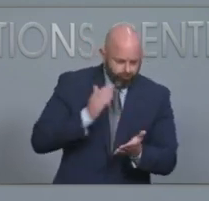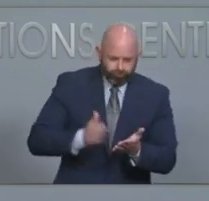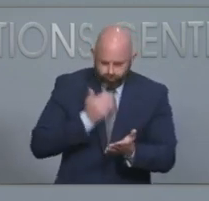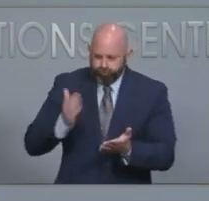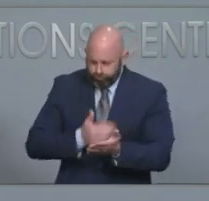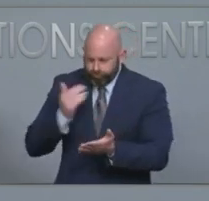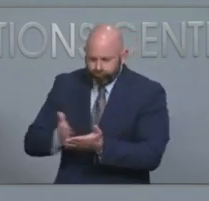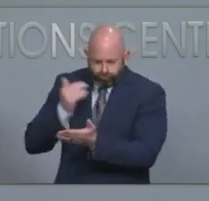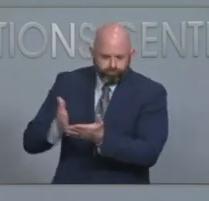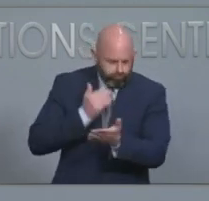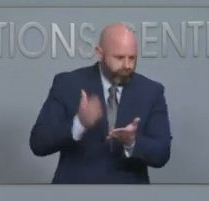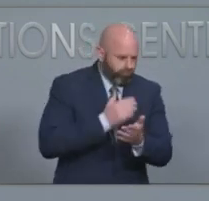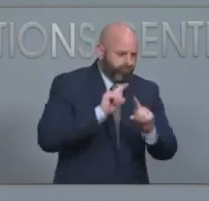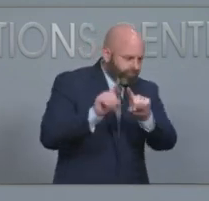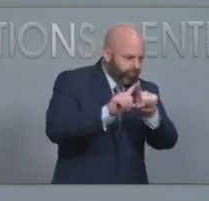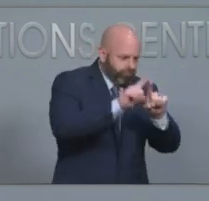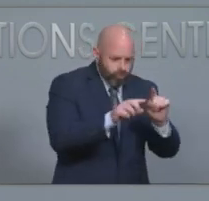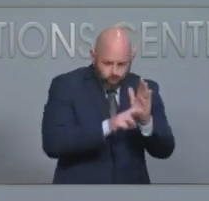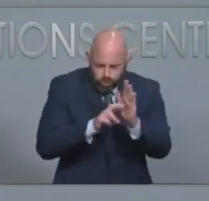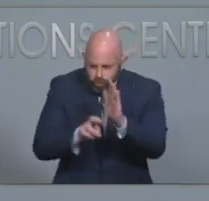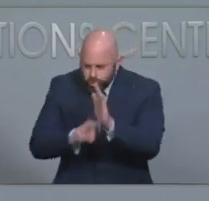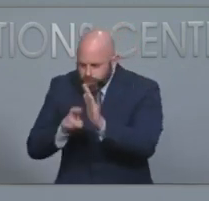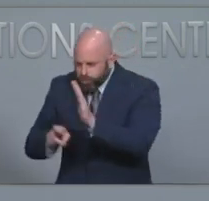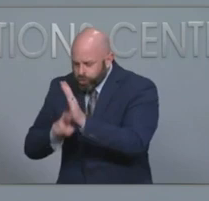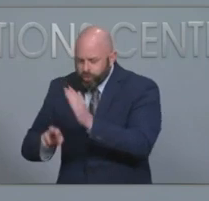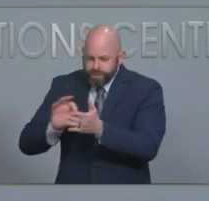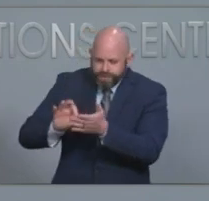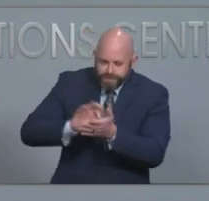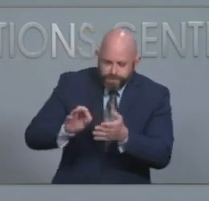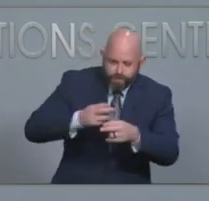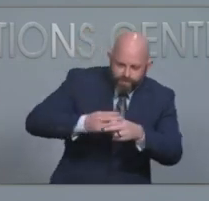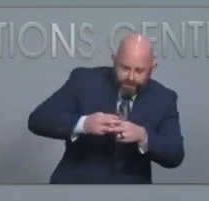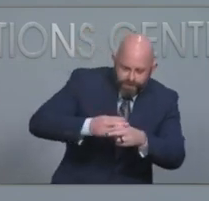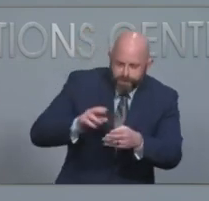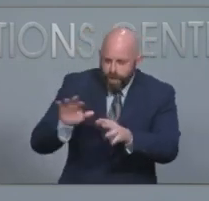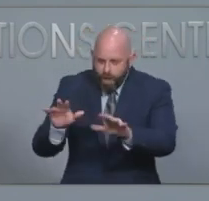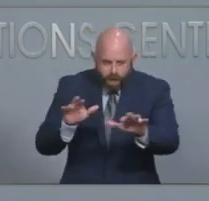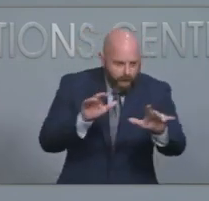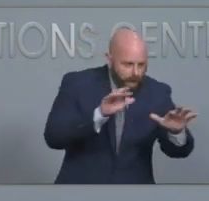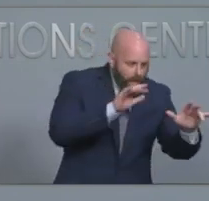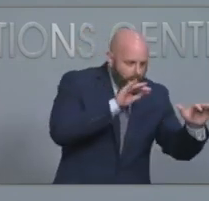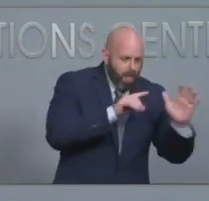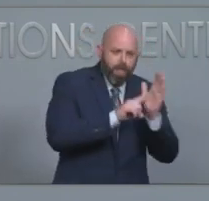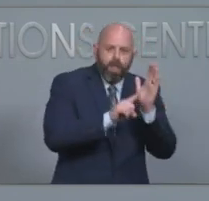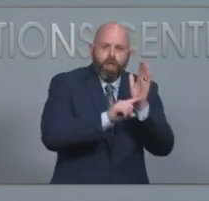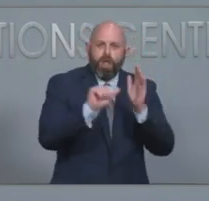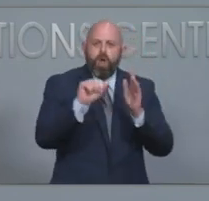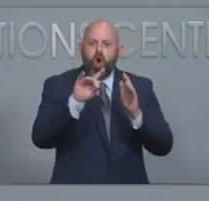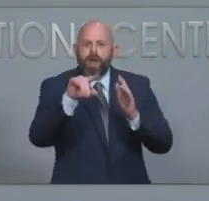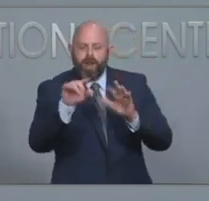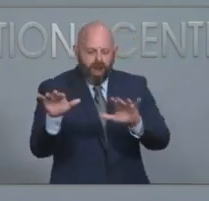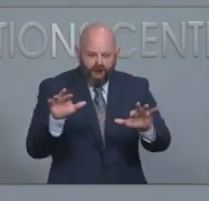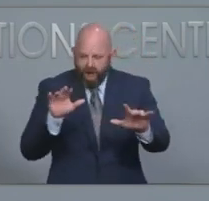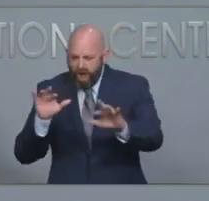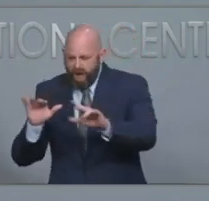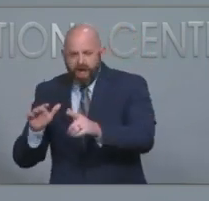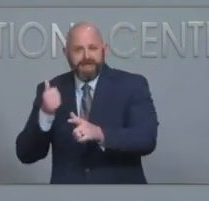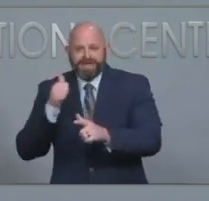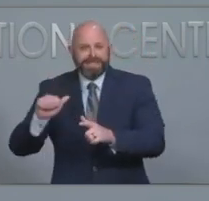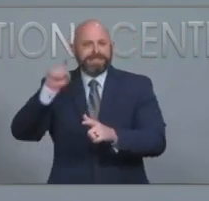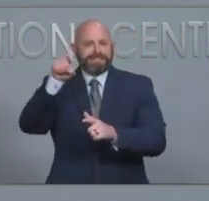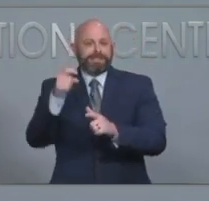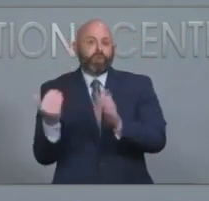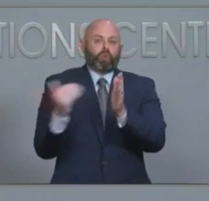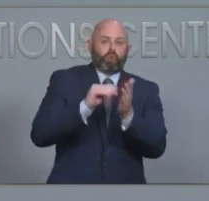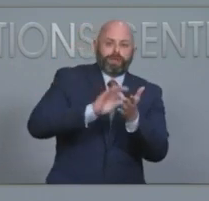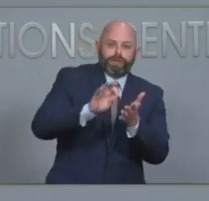ballots, research and count provisional ballots, audit the results, and conduct any necessary